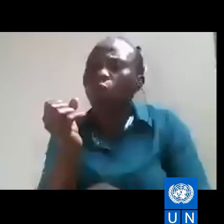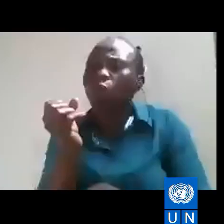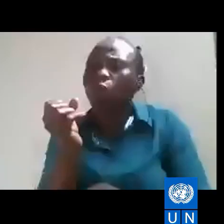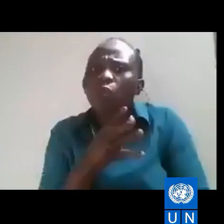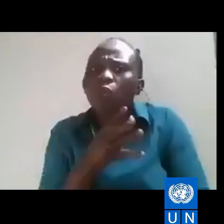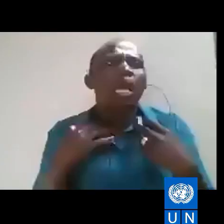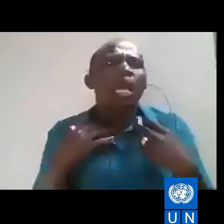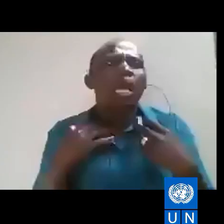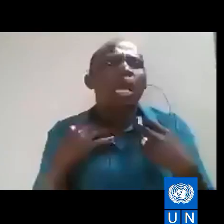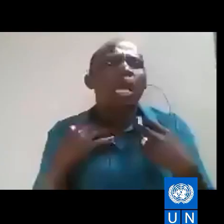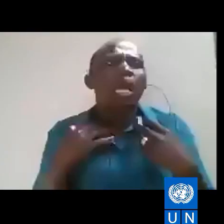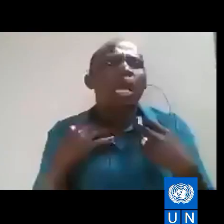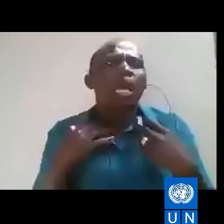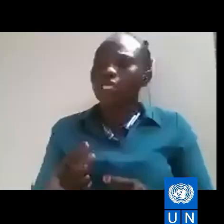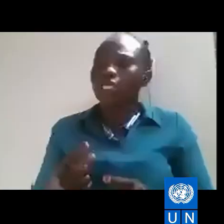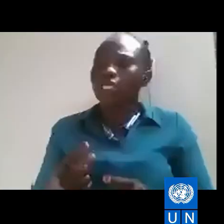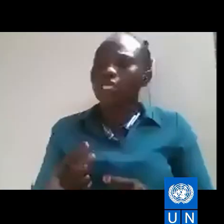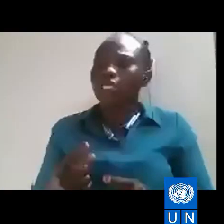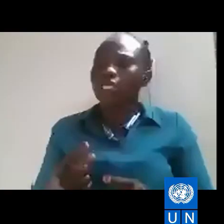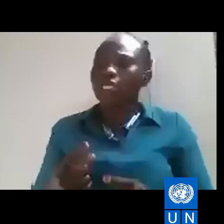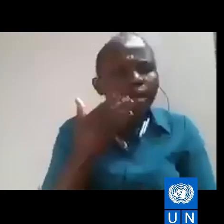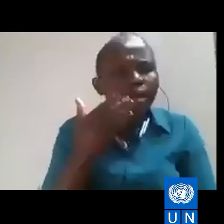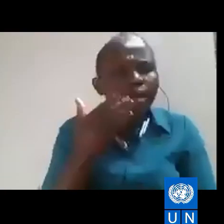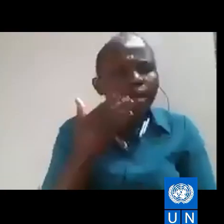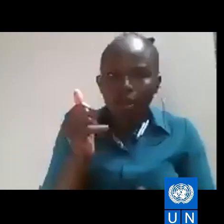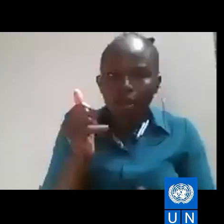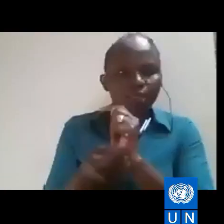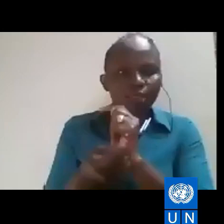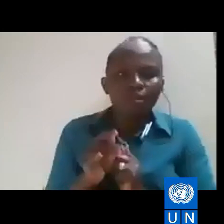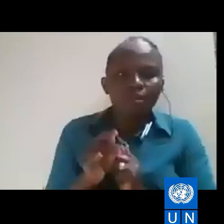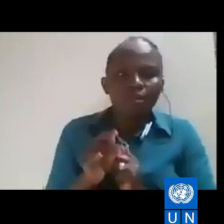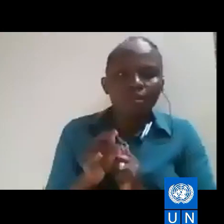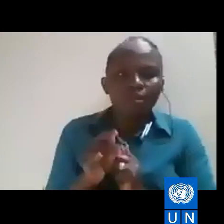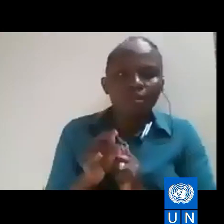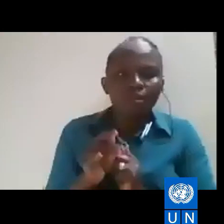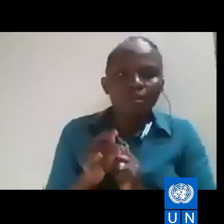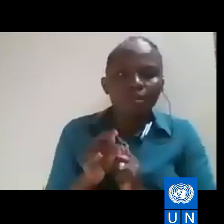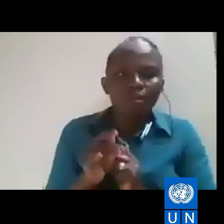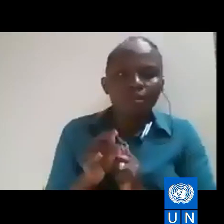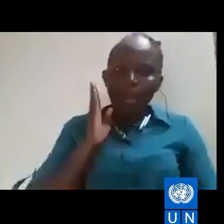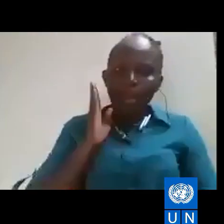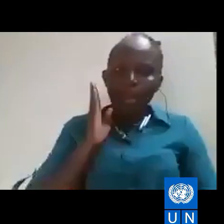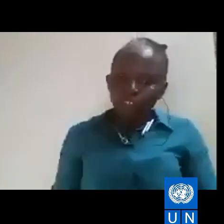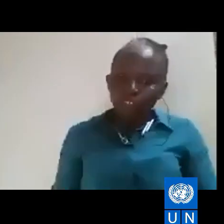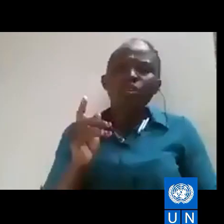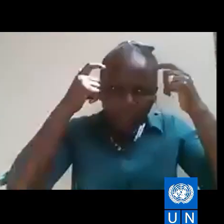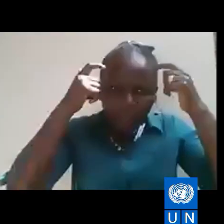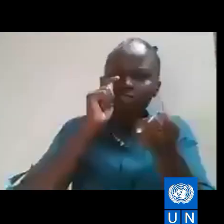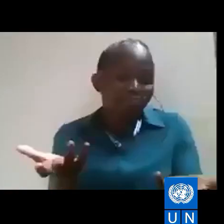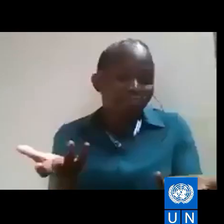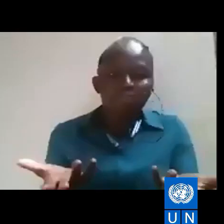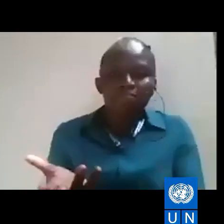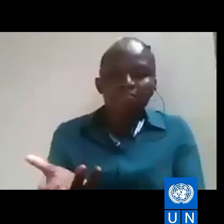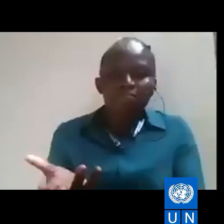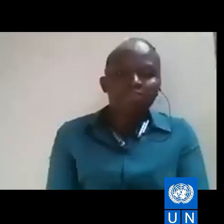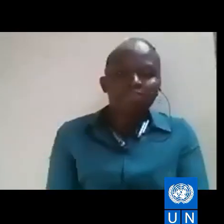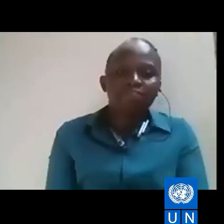their attitude, their mindset, their... but I like the way both of you have gone at it, saying, no, take